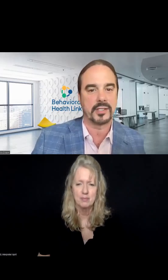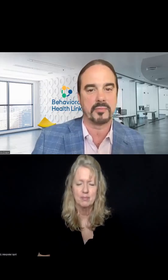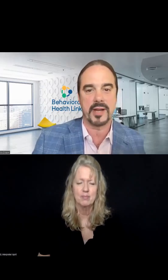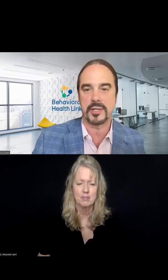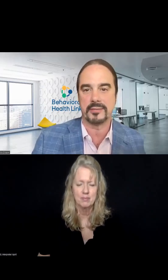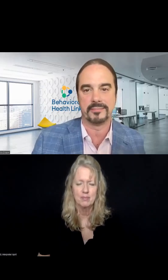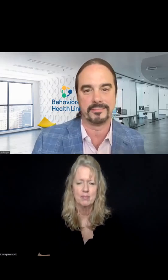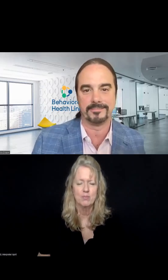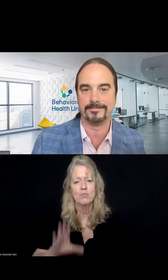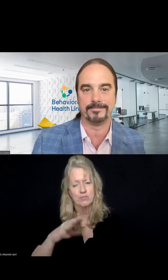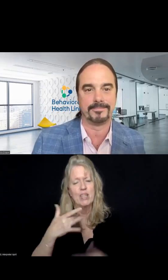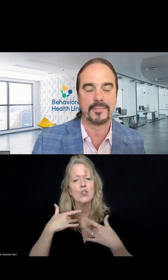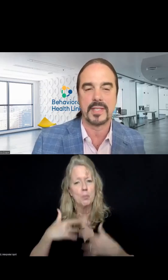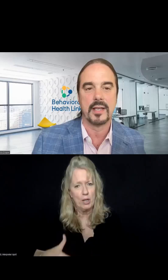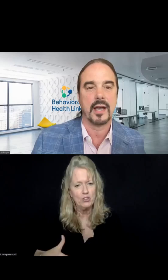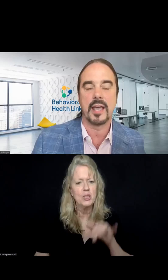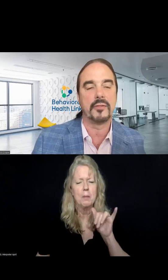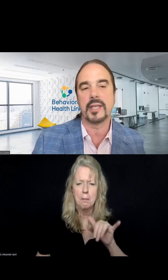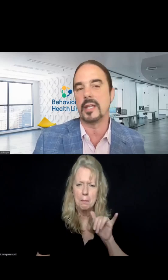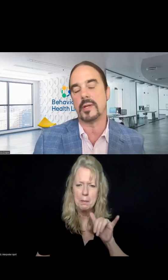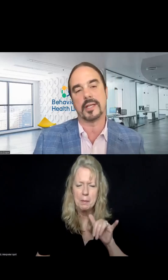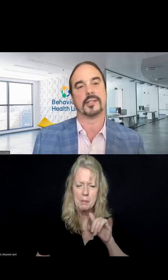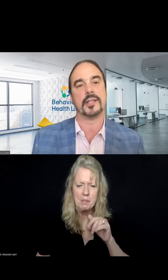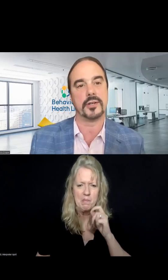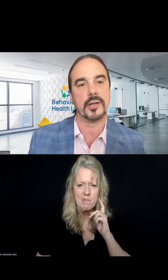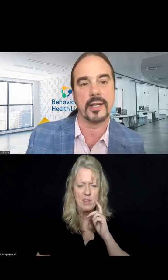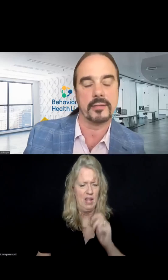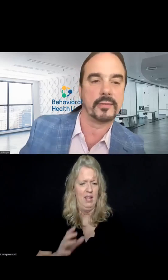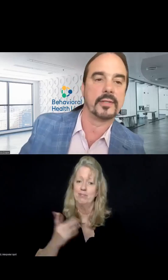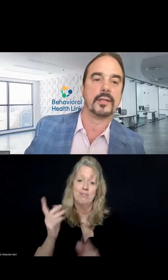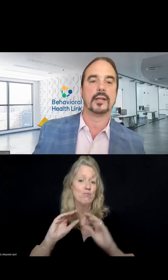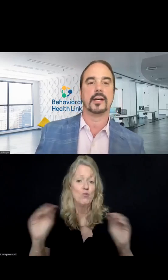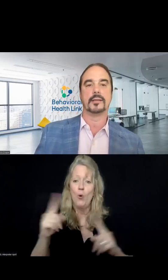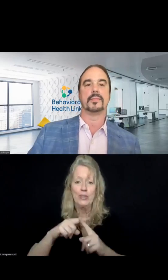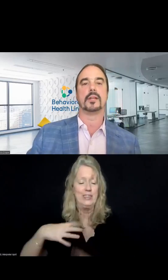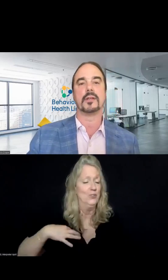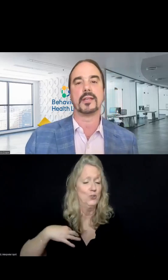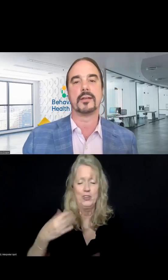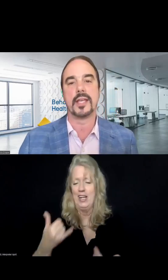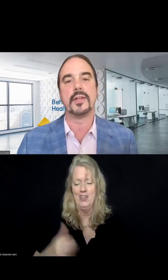Okay, it's depression. I don't think anyone gets a t-shirt now.